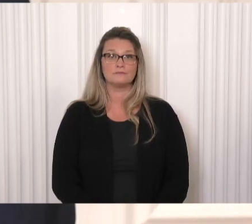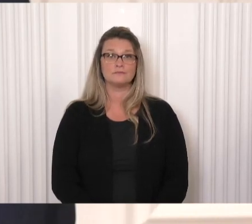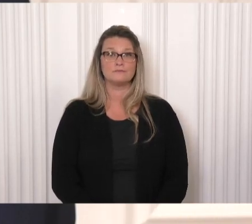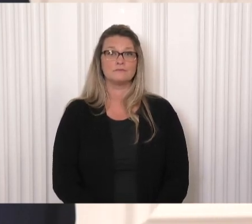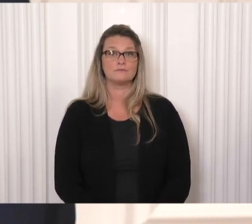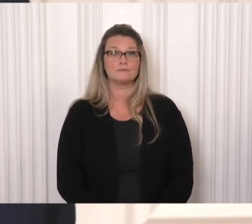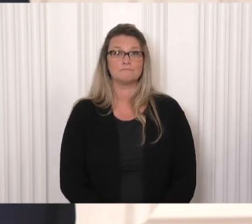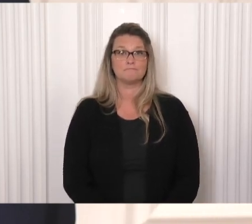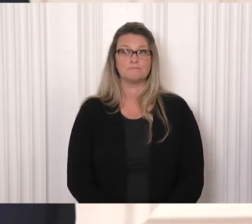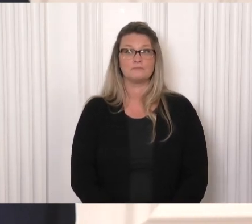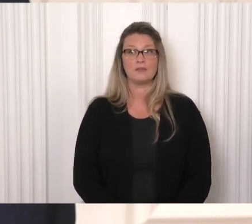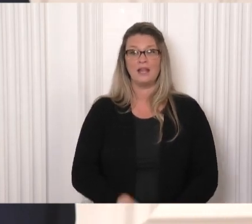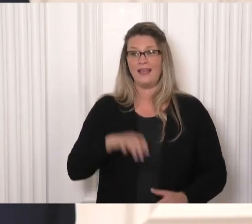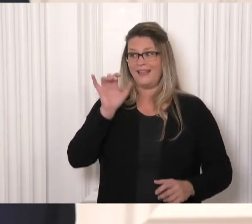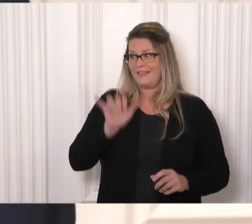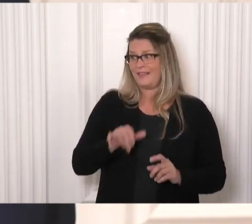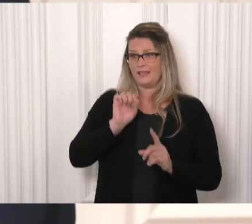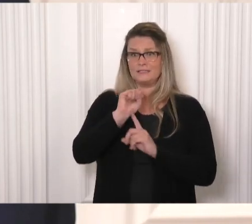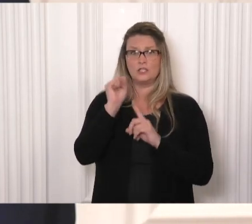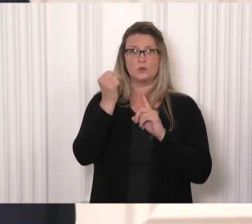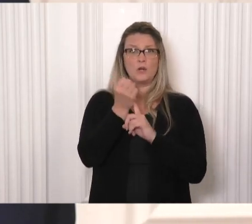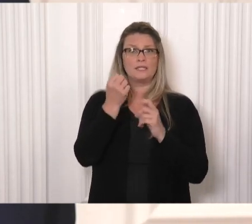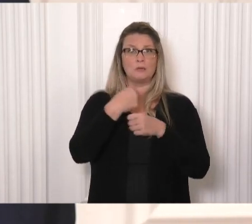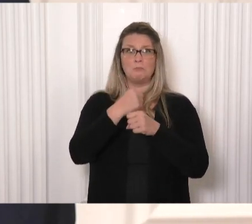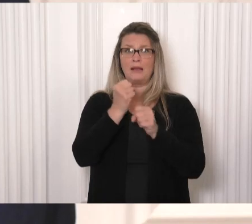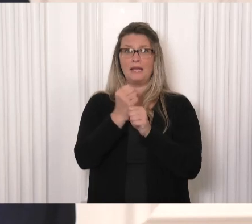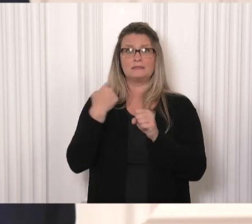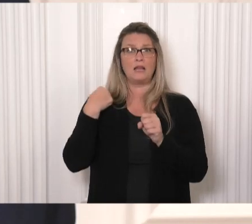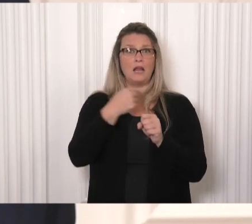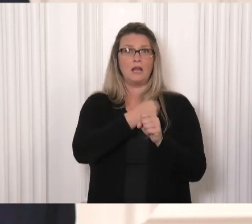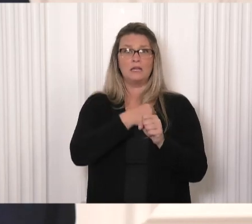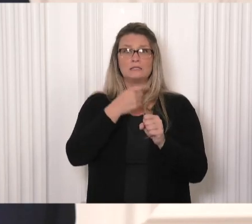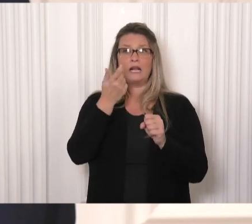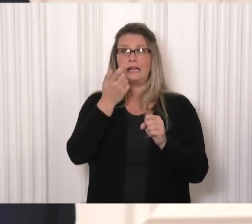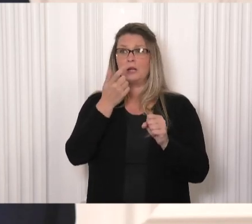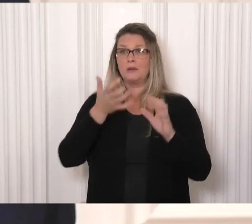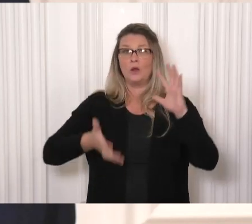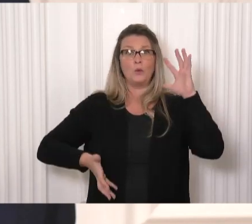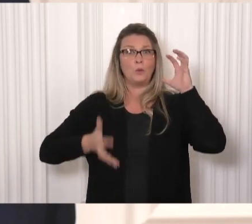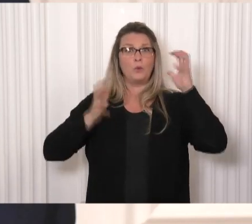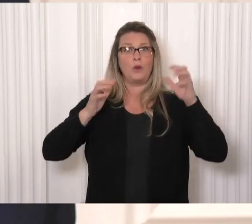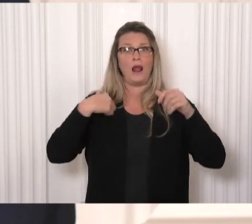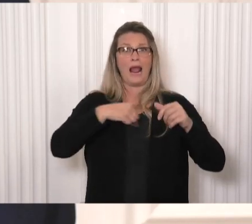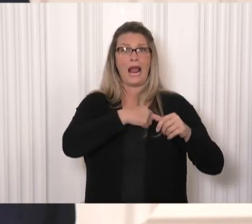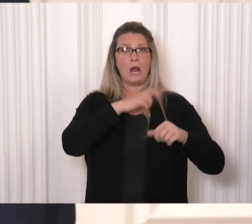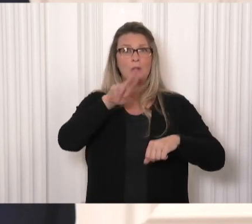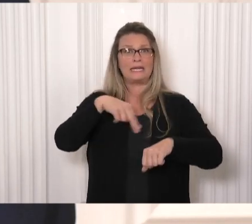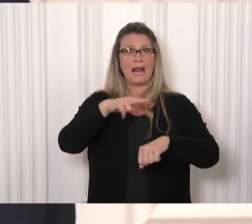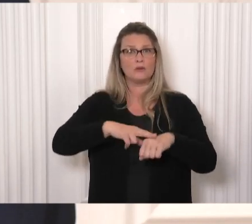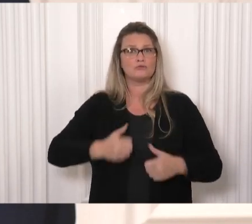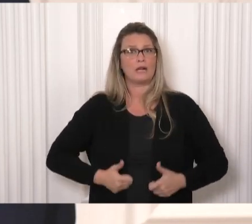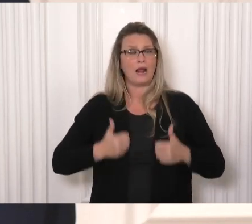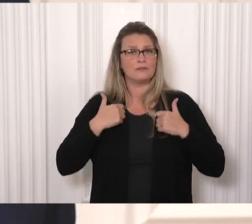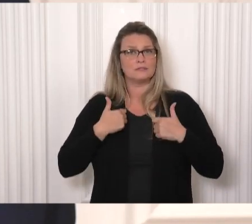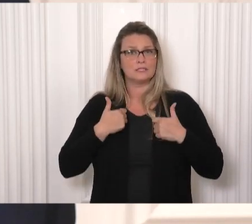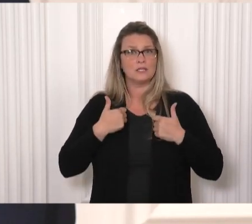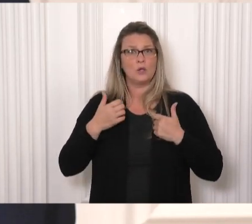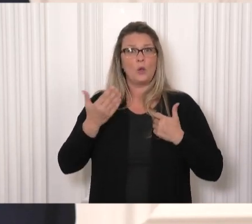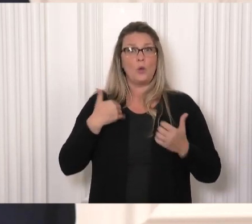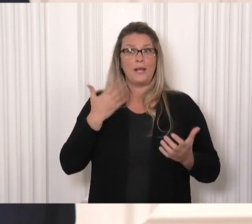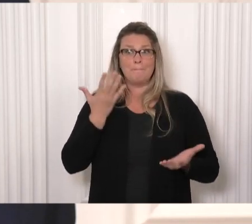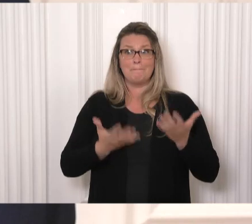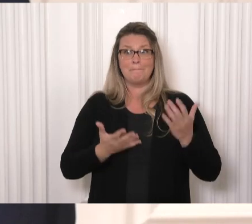awfully fast in life in lots of different ways, and we may have overlooked some of the very things that provide us the